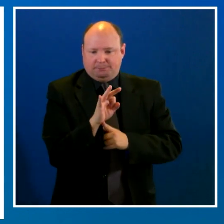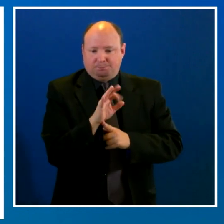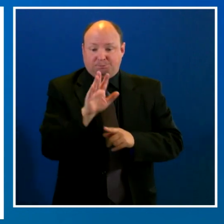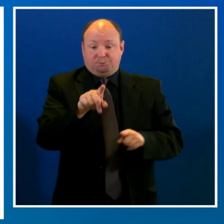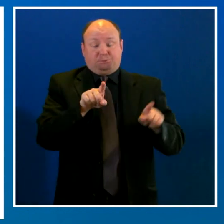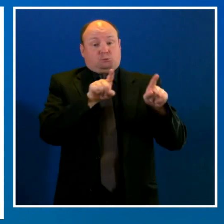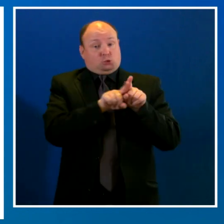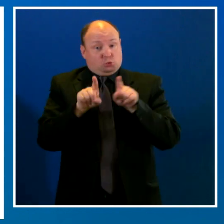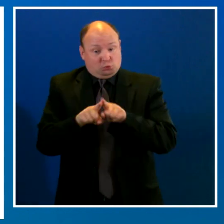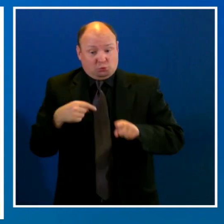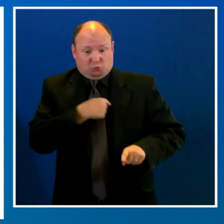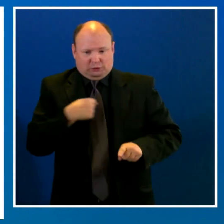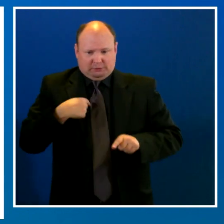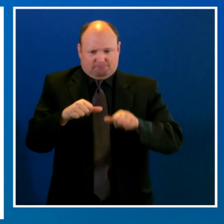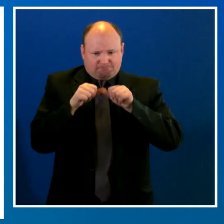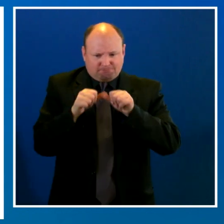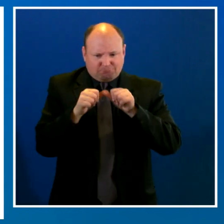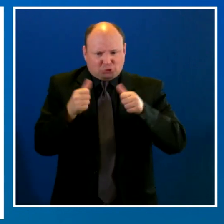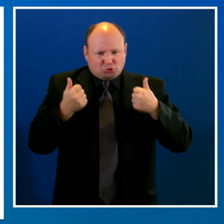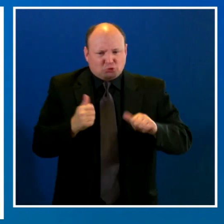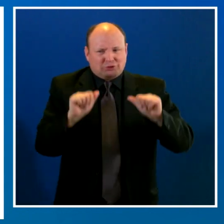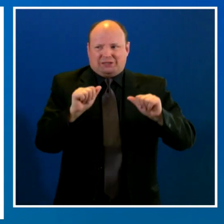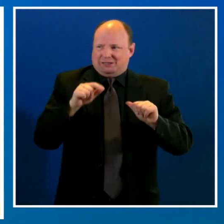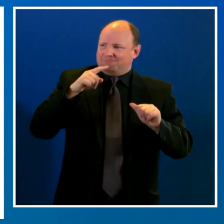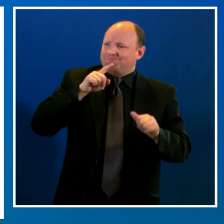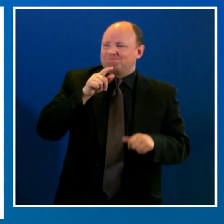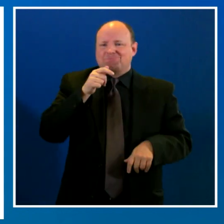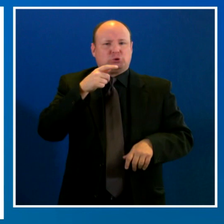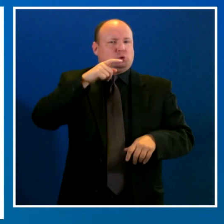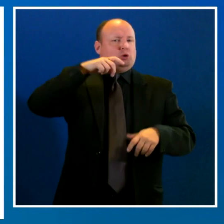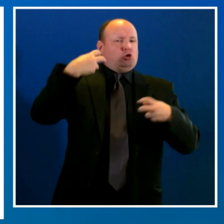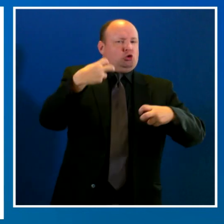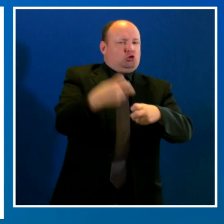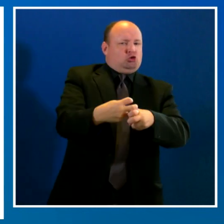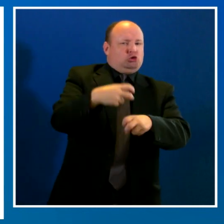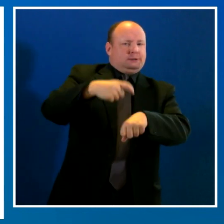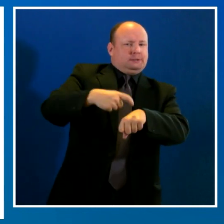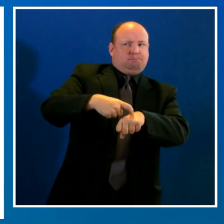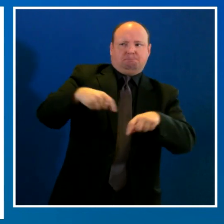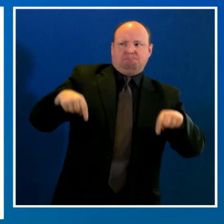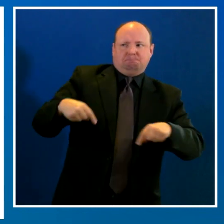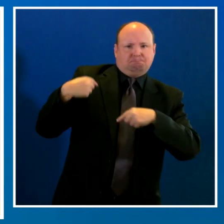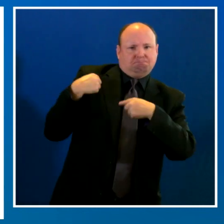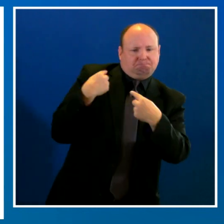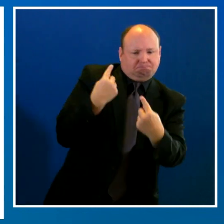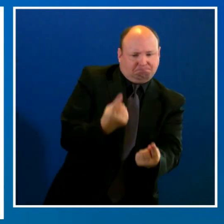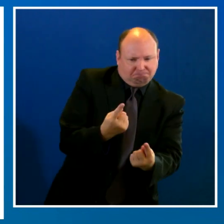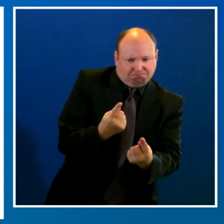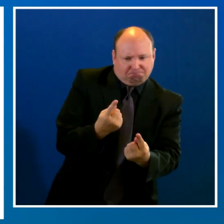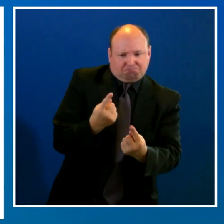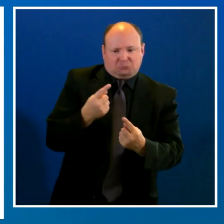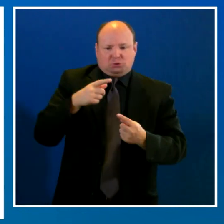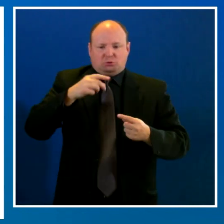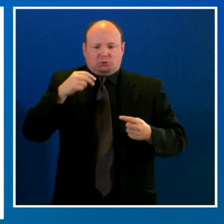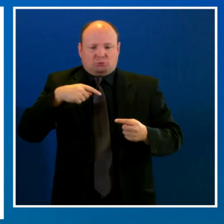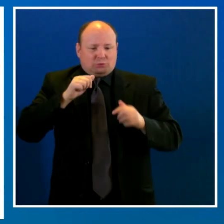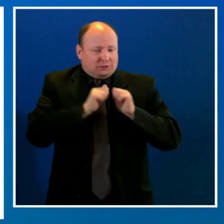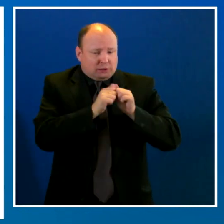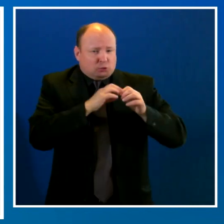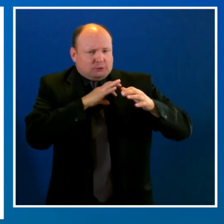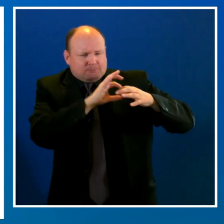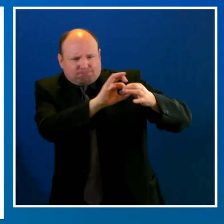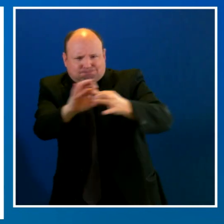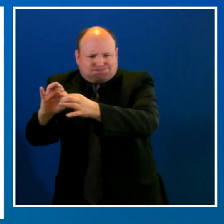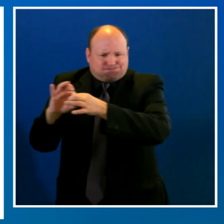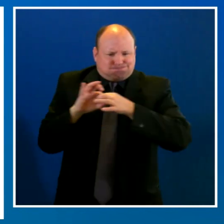kindness, and understanding to one another right now. Be compassionate. Stay connected.